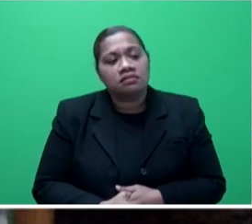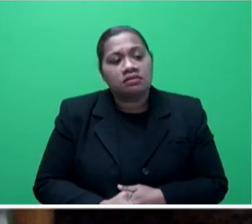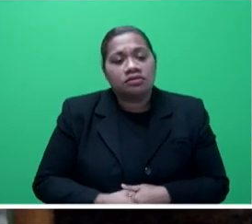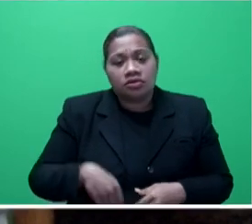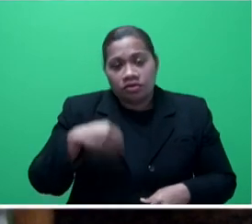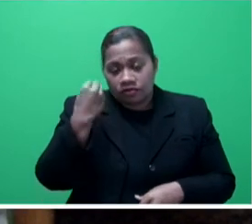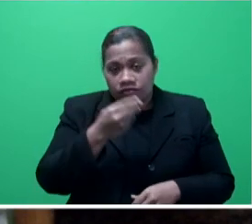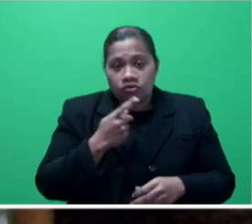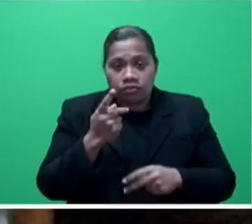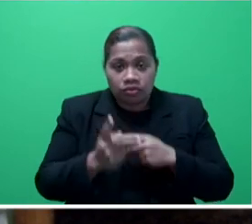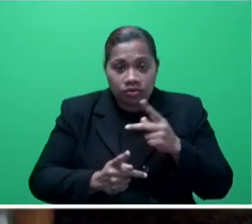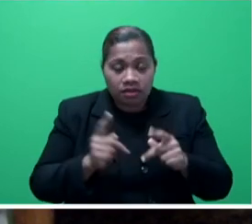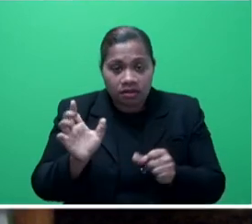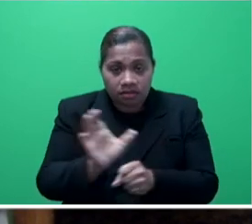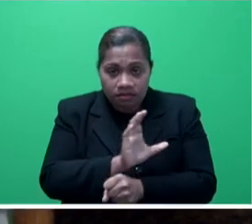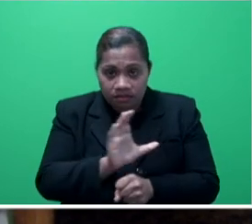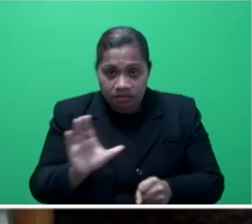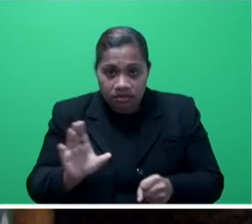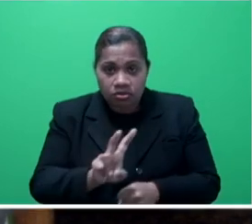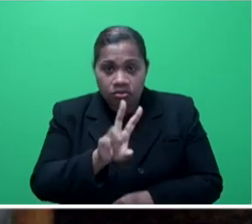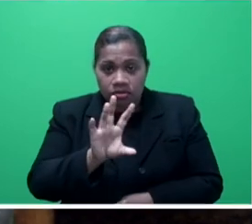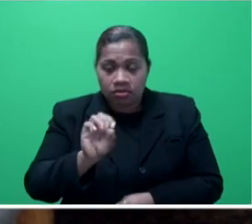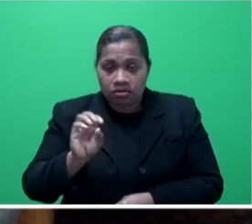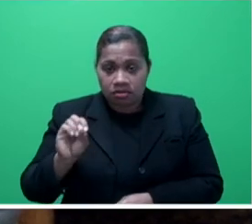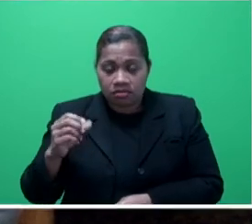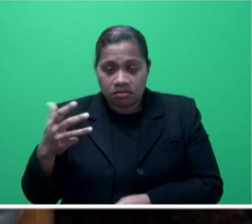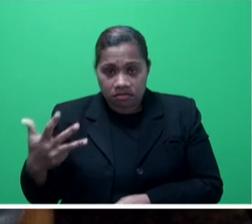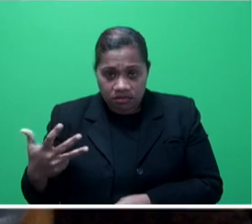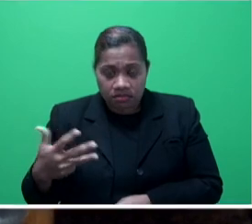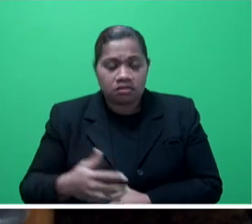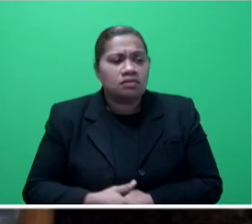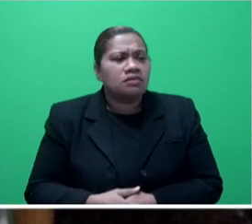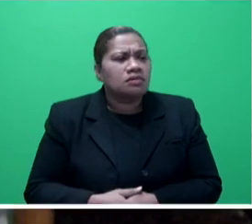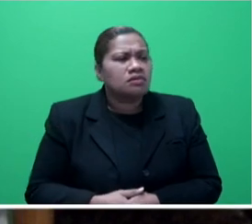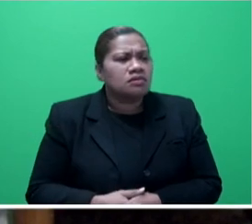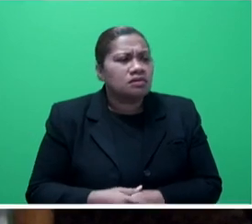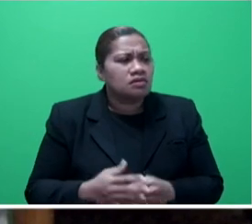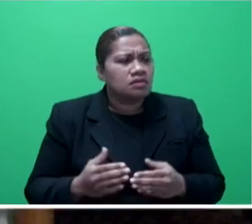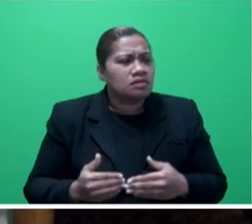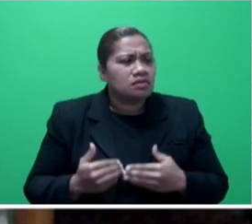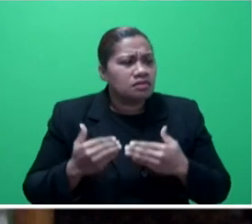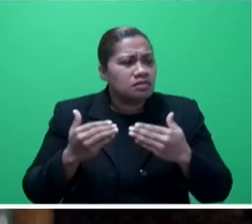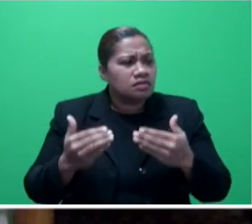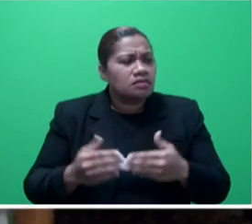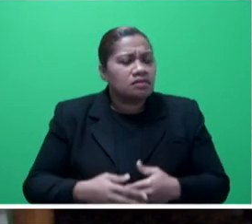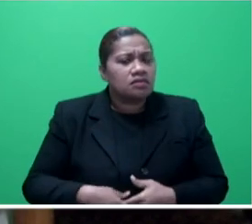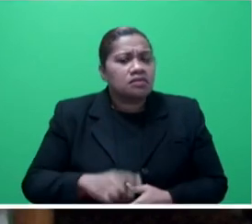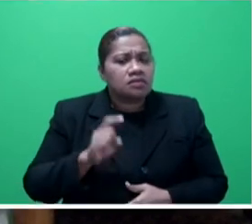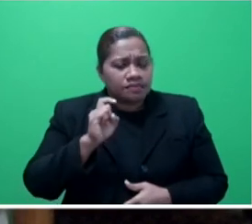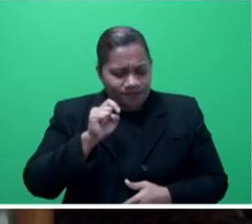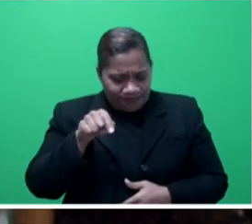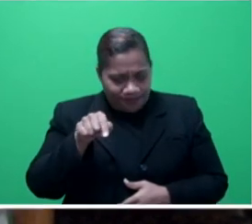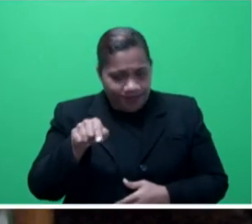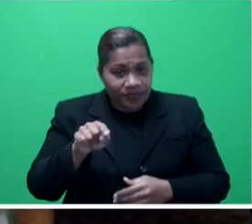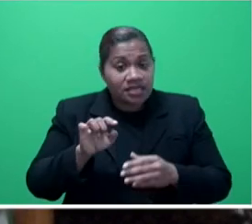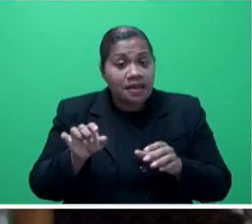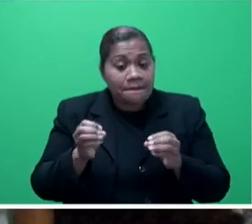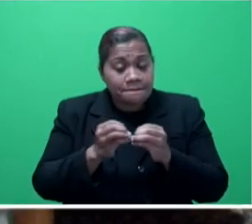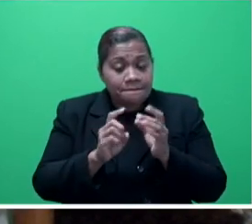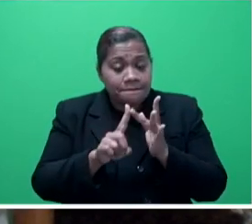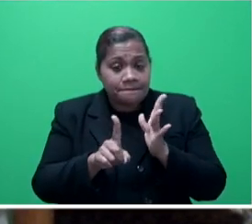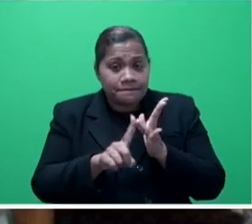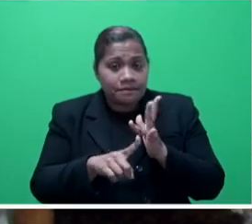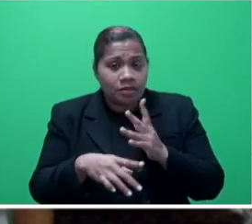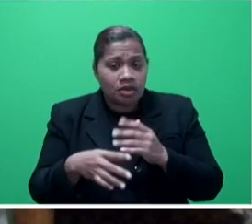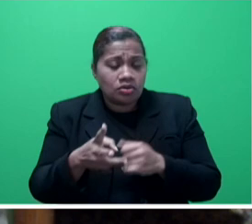Processors Limited, 2009, will be audited by Office of the Auditor General. Moving forward, the backlog will be outsourced. Biosecurity Authority